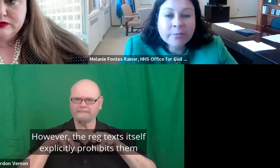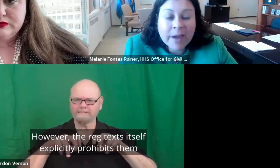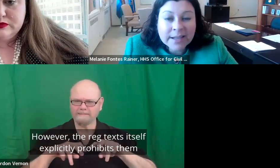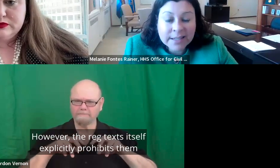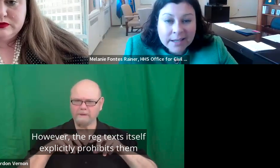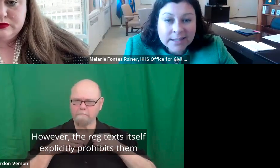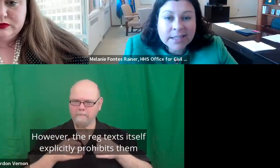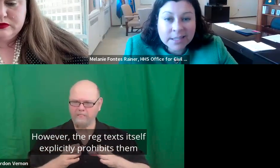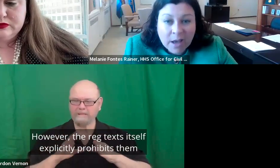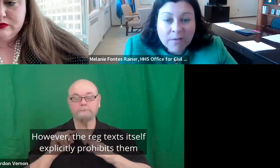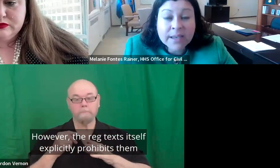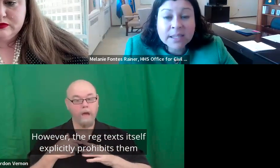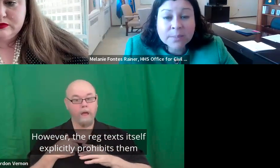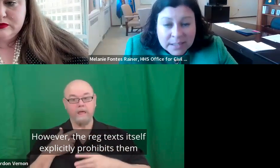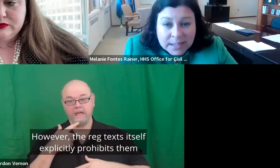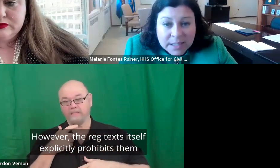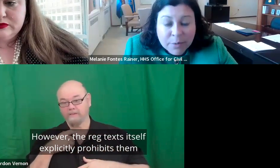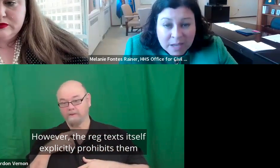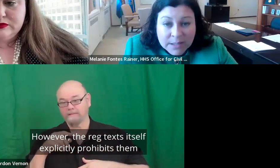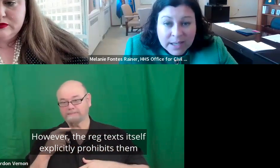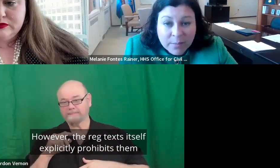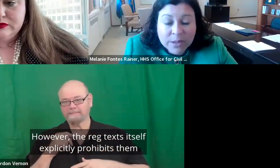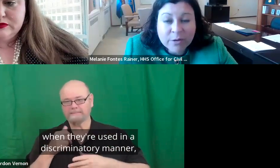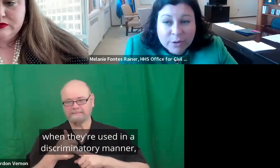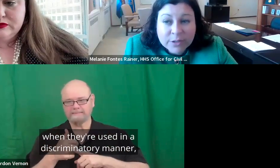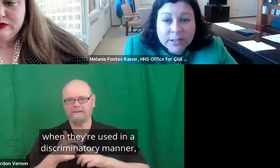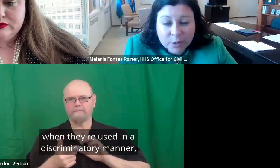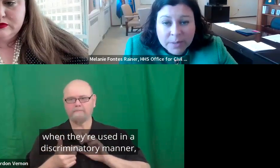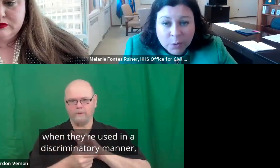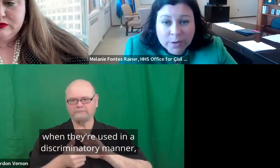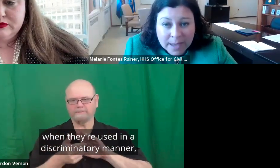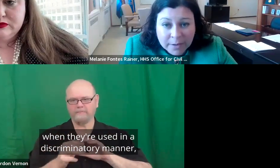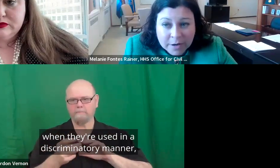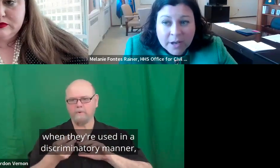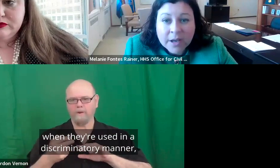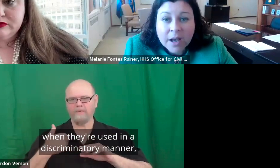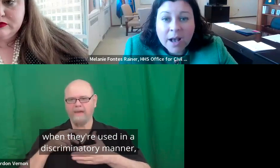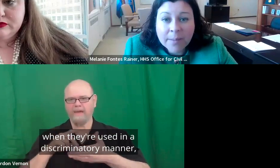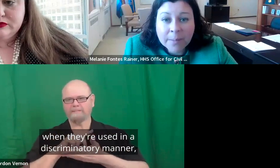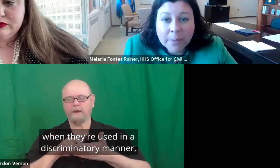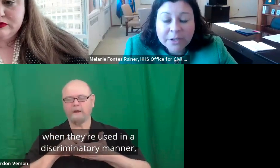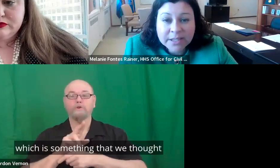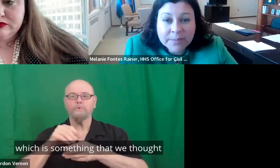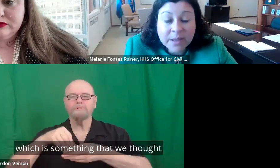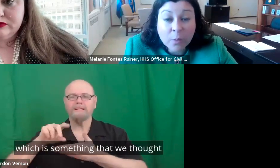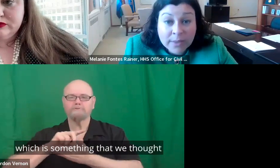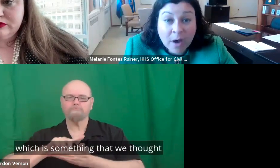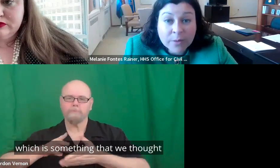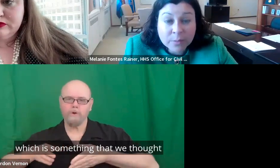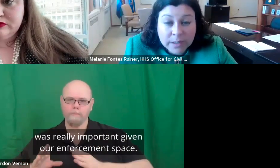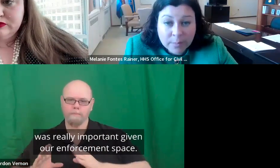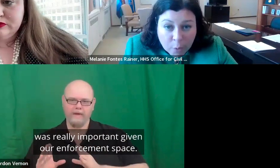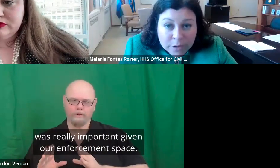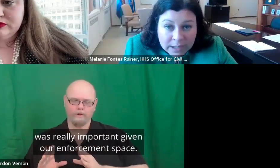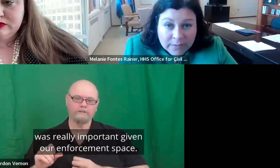However, the reg text itself explicitly prohibits them when they're used in a discriminatory manner, which is something that we